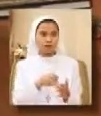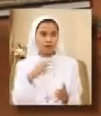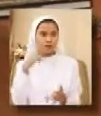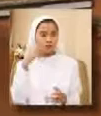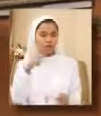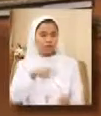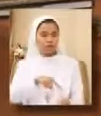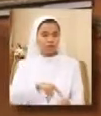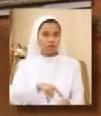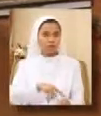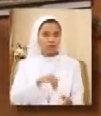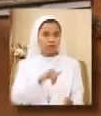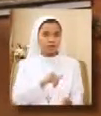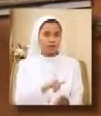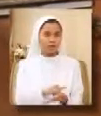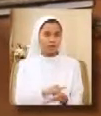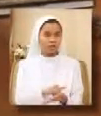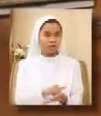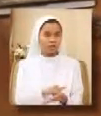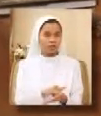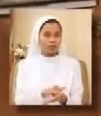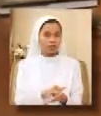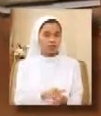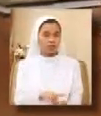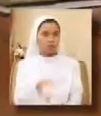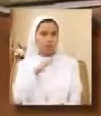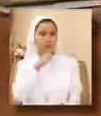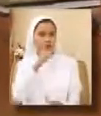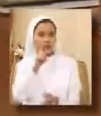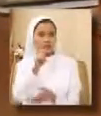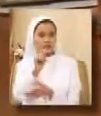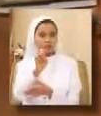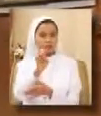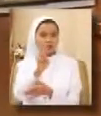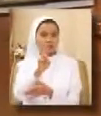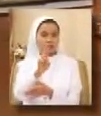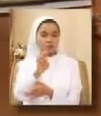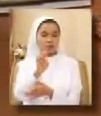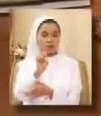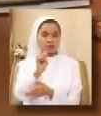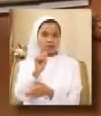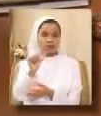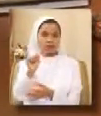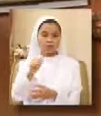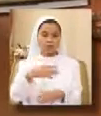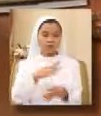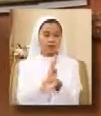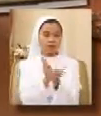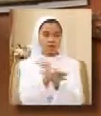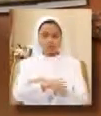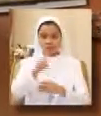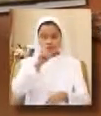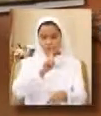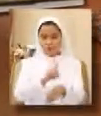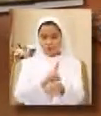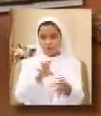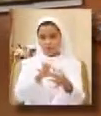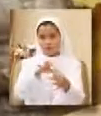Teresa of Avila, ang aming foundress. So ako yung nagsirbi, ako ay acolyte,